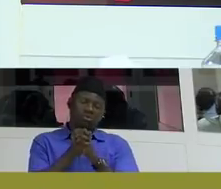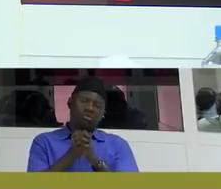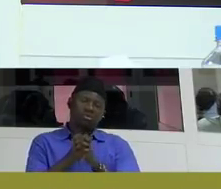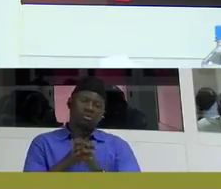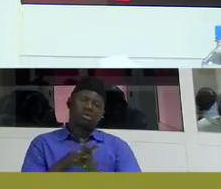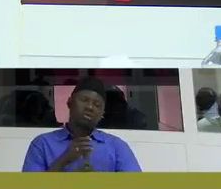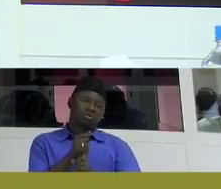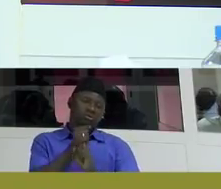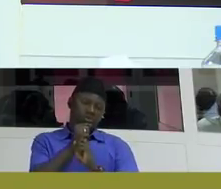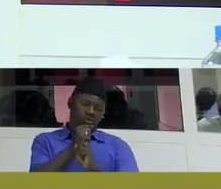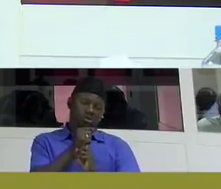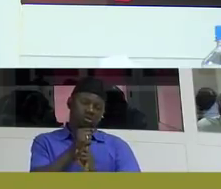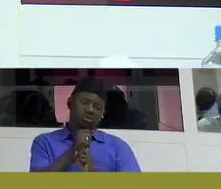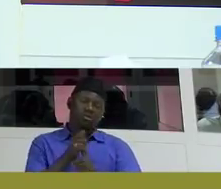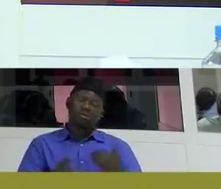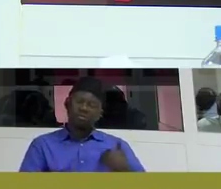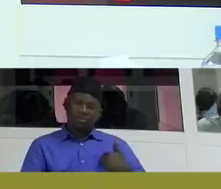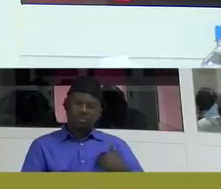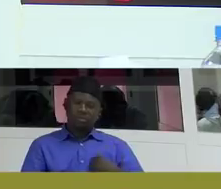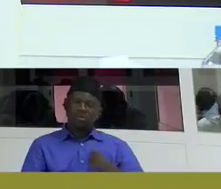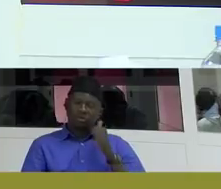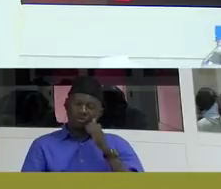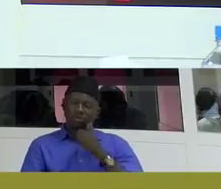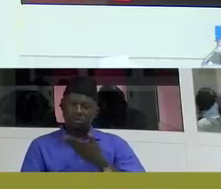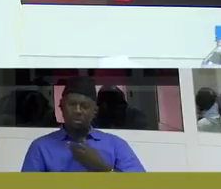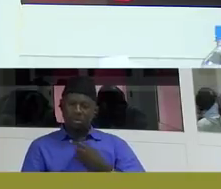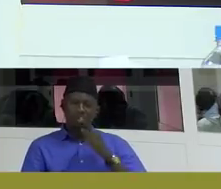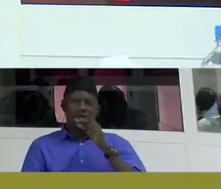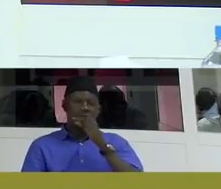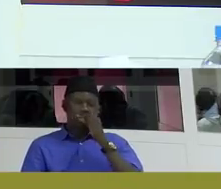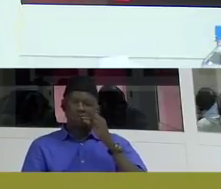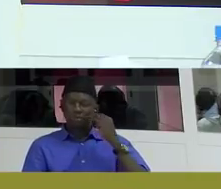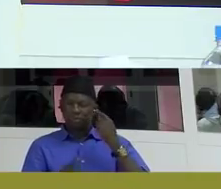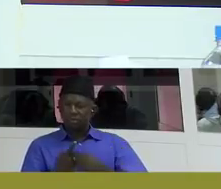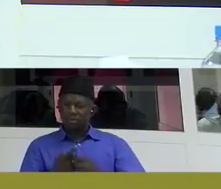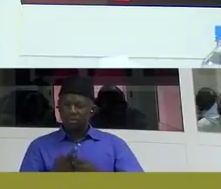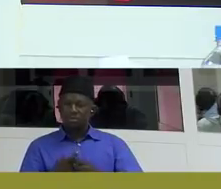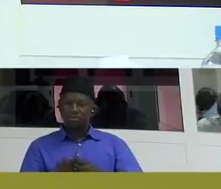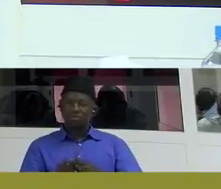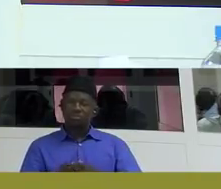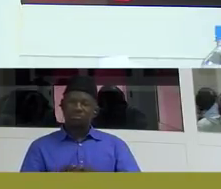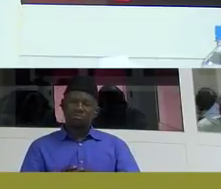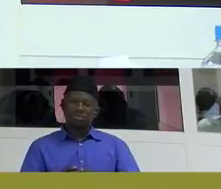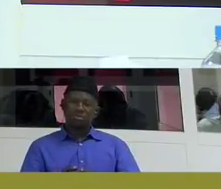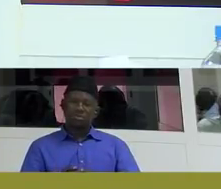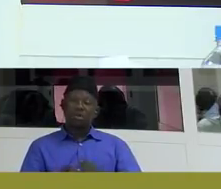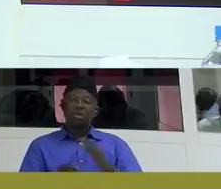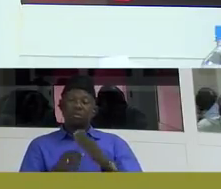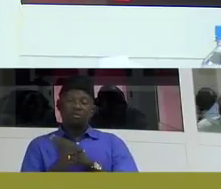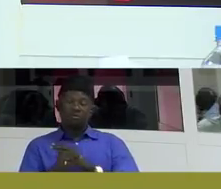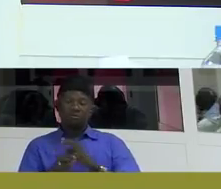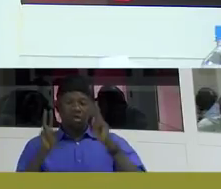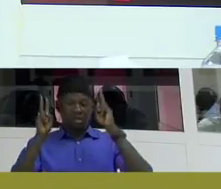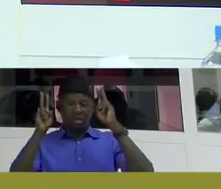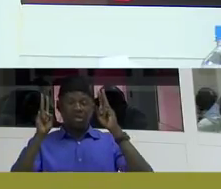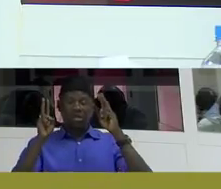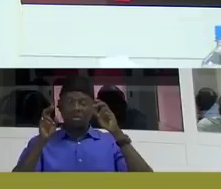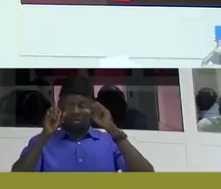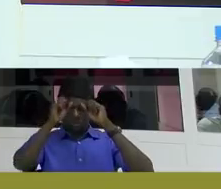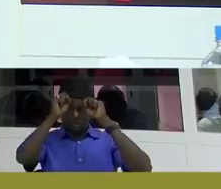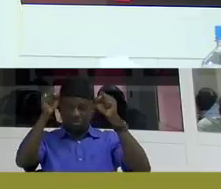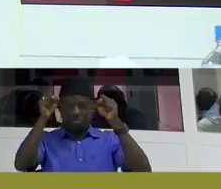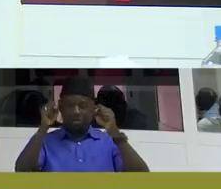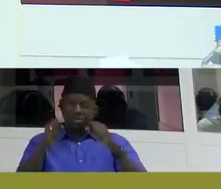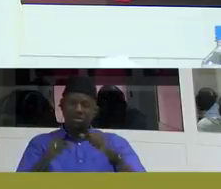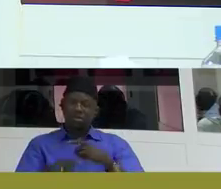People used to have Ramadan, call it before Jama days during the First Republic, and there was